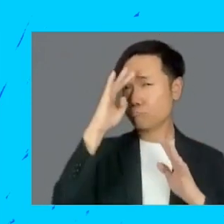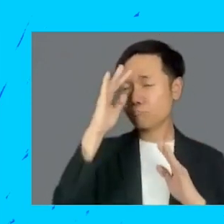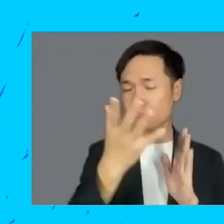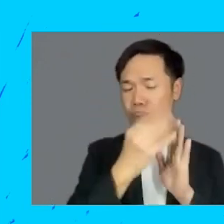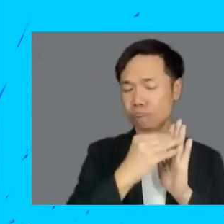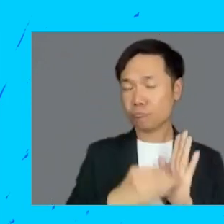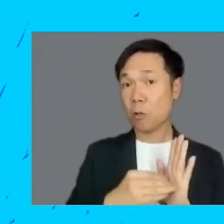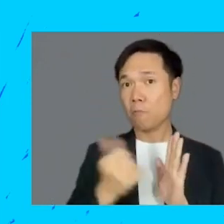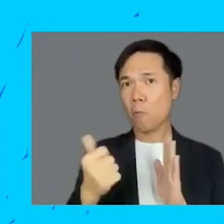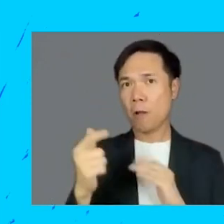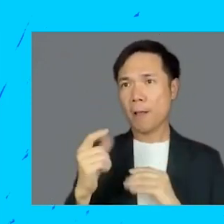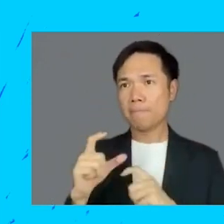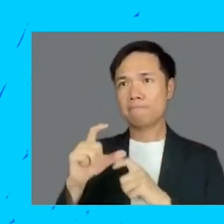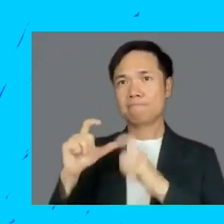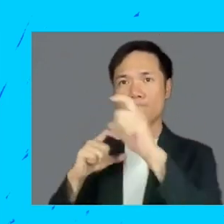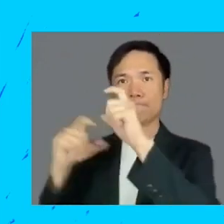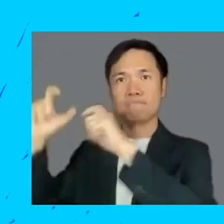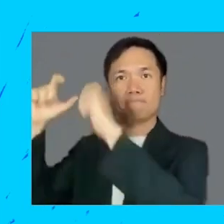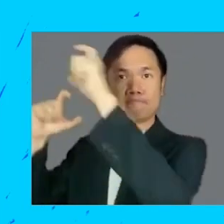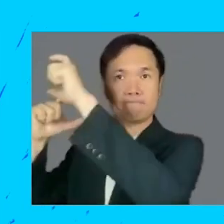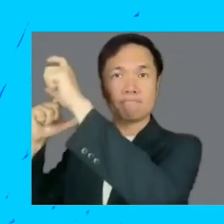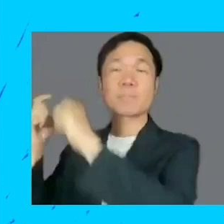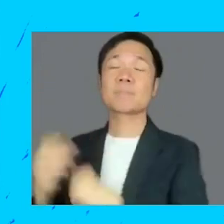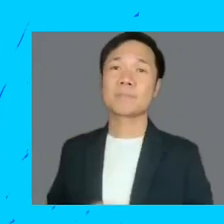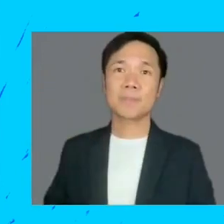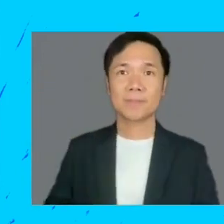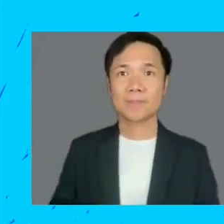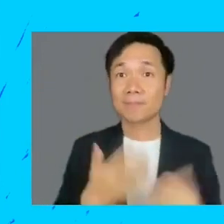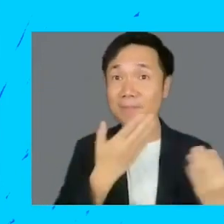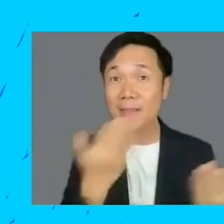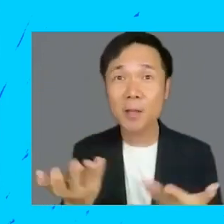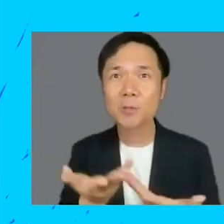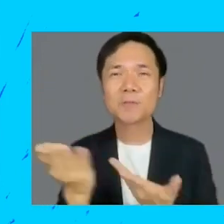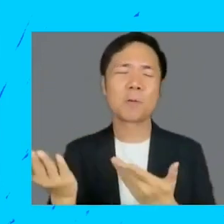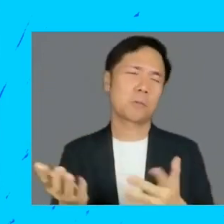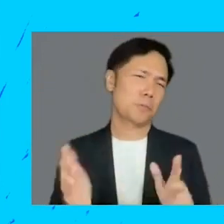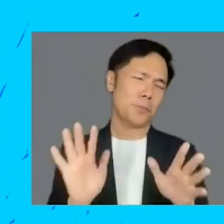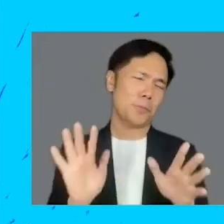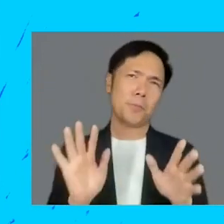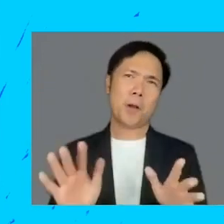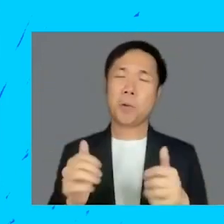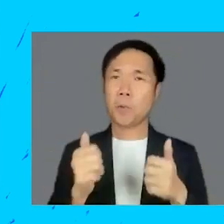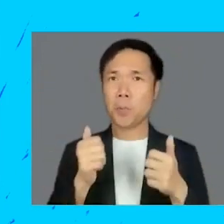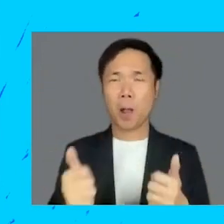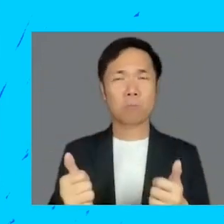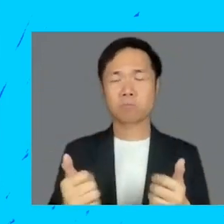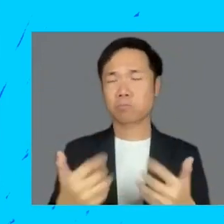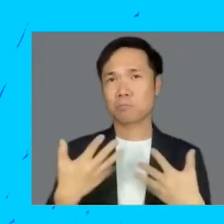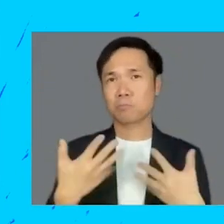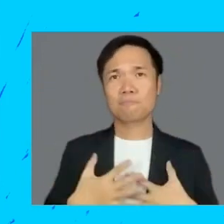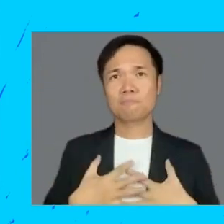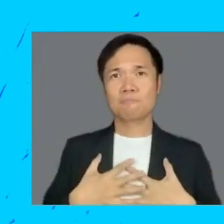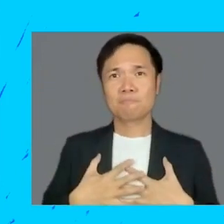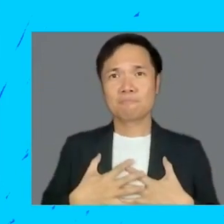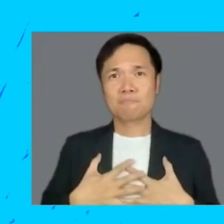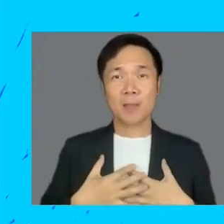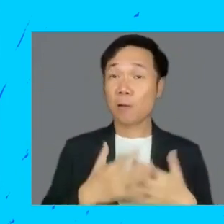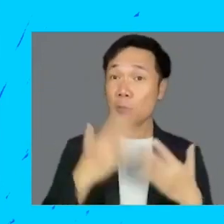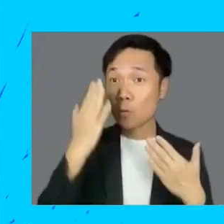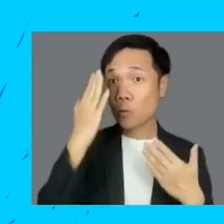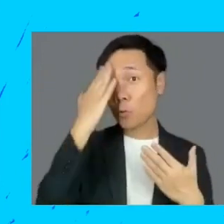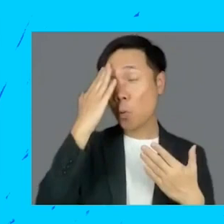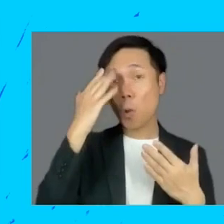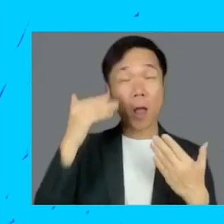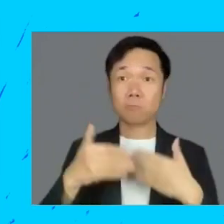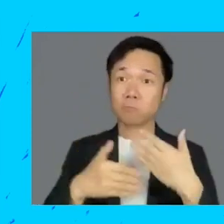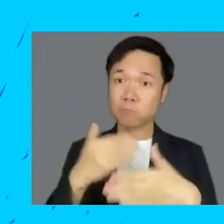Thank you so much. Thank you so much to our panelists. It has been such a wonderful panel. Are recognizing the need to